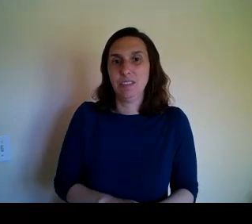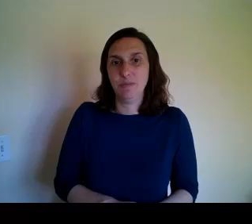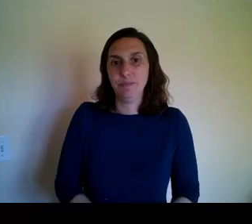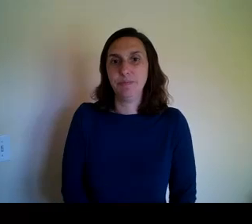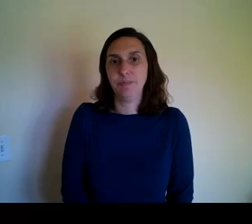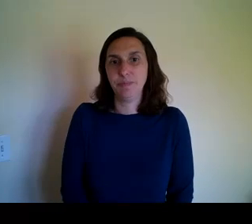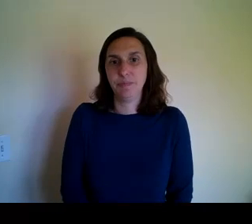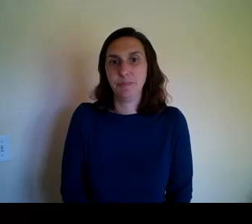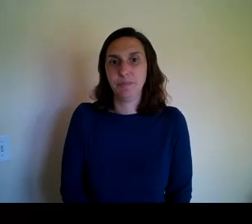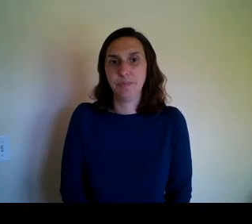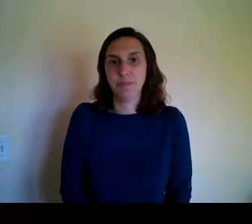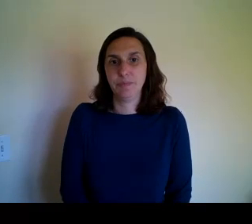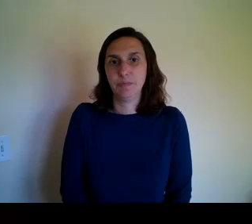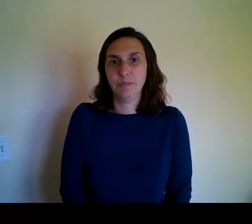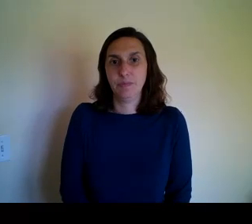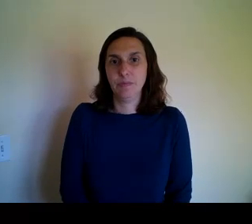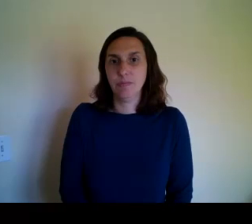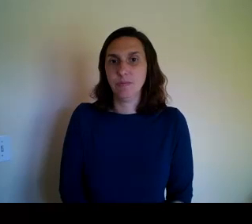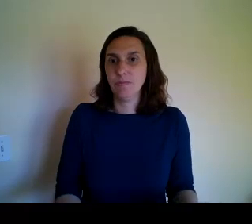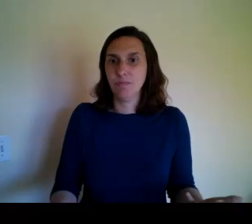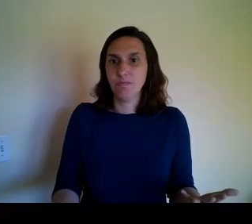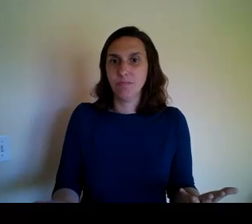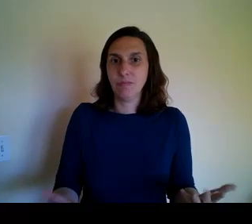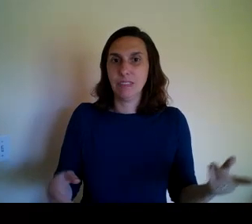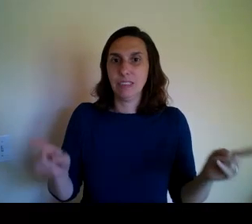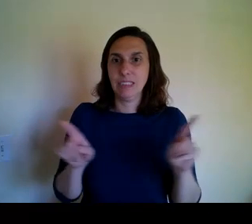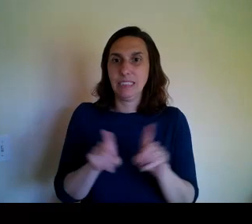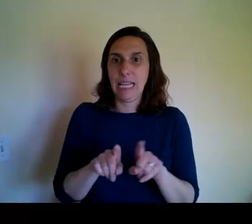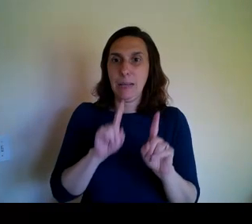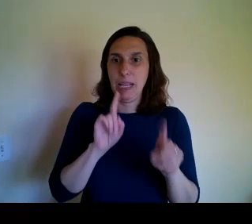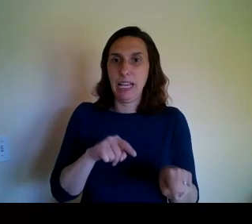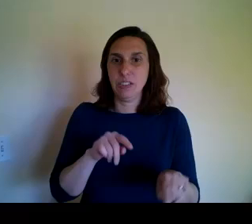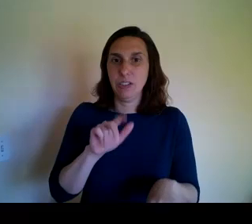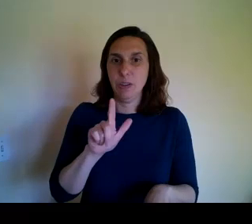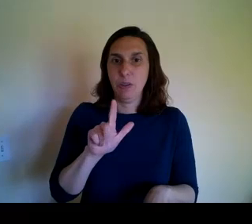2, and lo and behold, I get